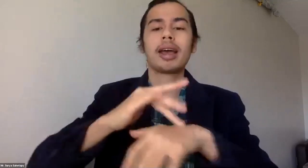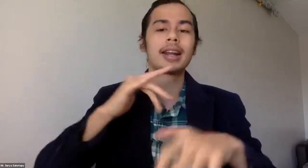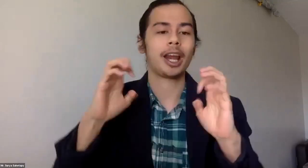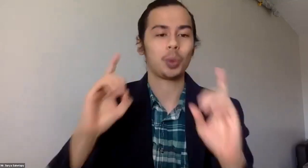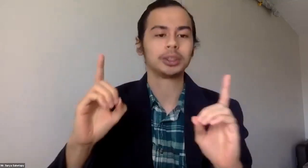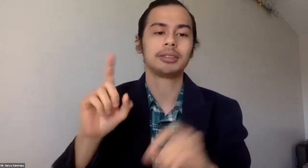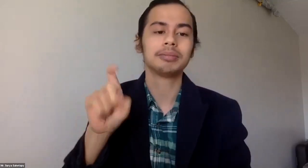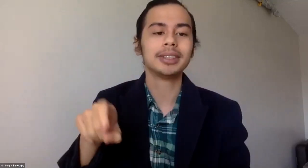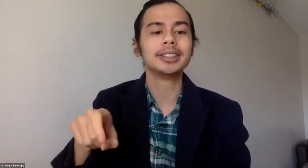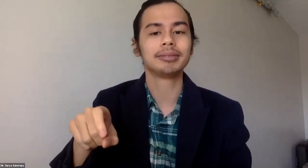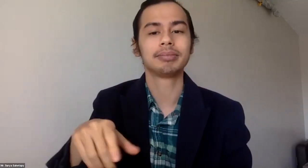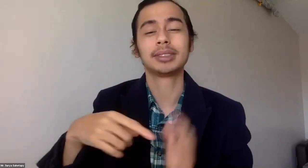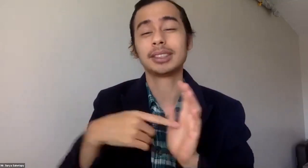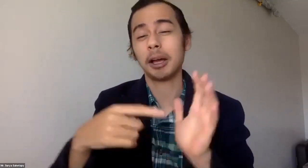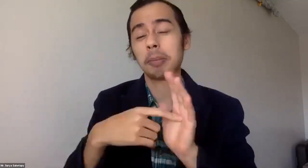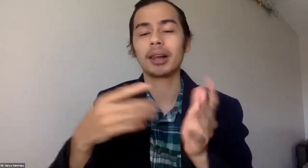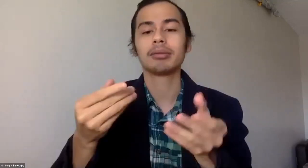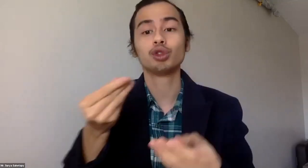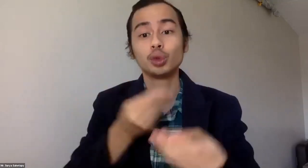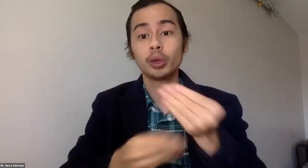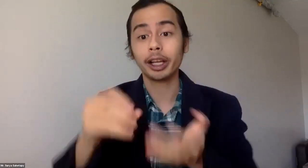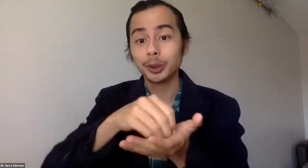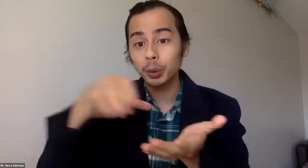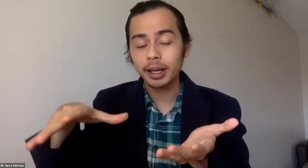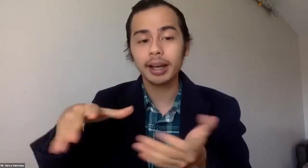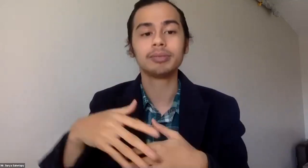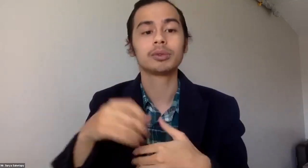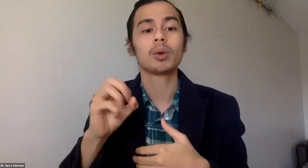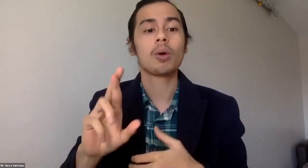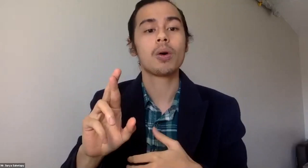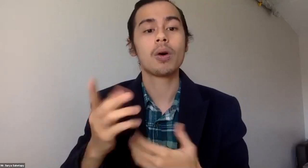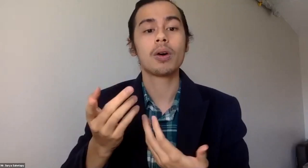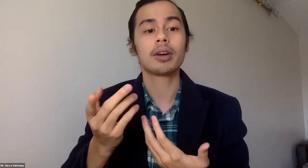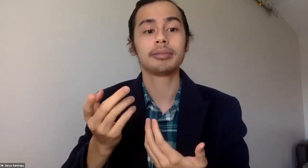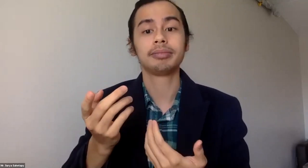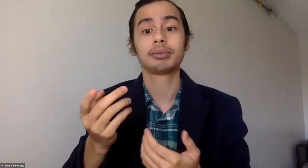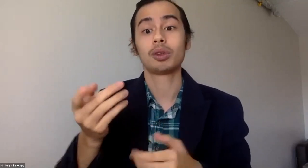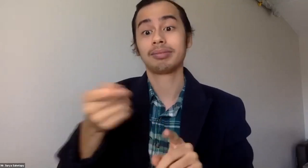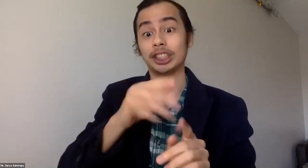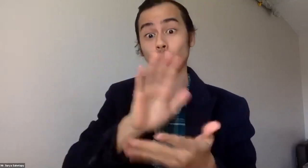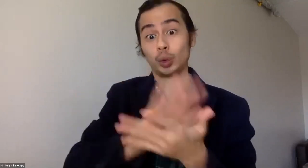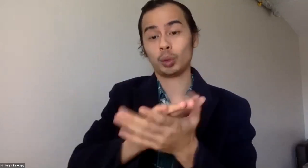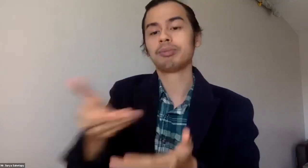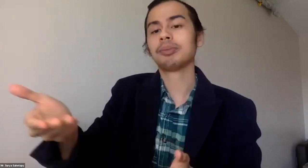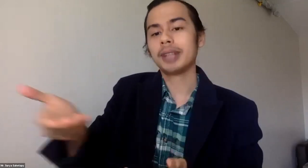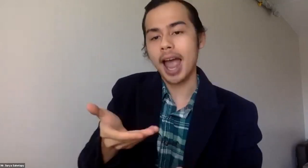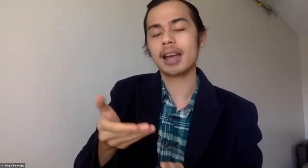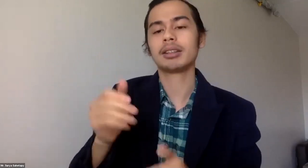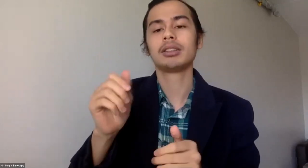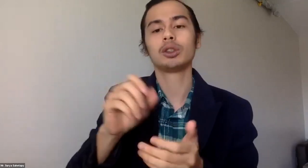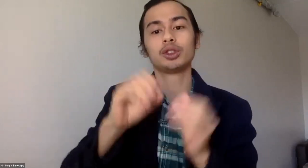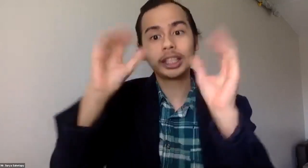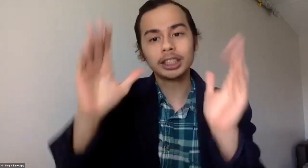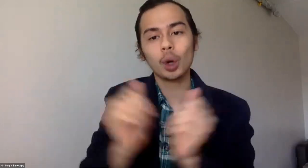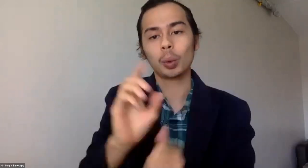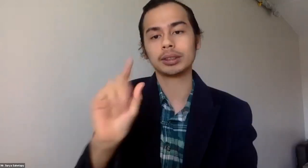and volunteering activities, are you doing that with a thought to people who have disabilities as well? We should look for ways to